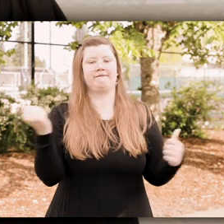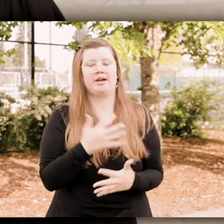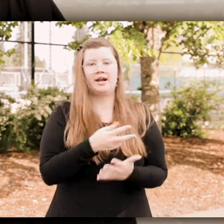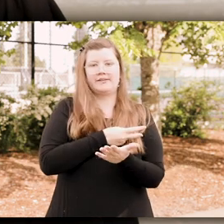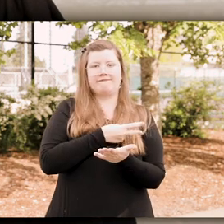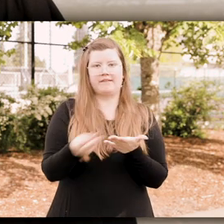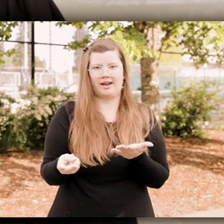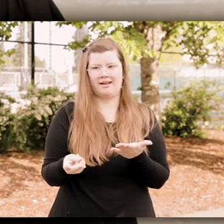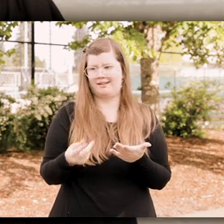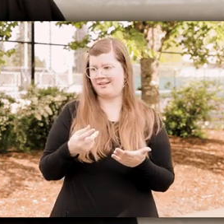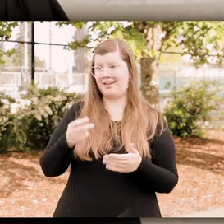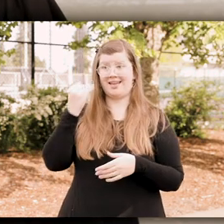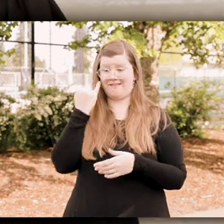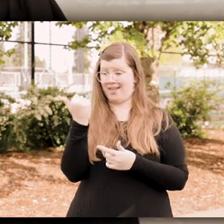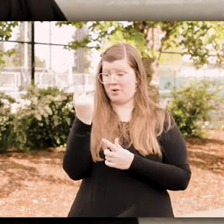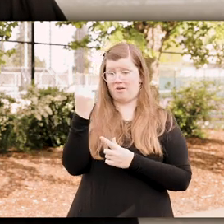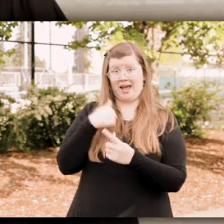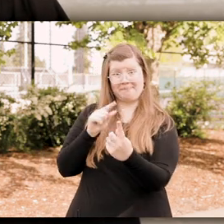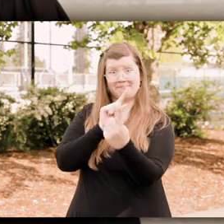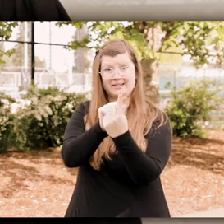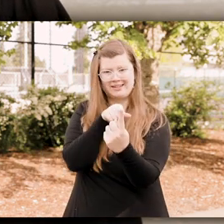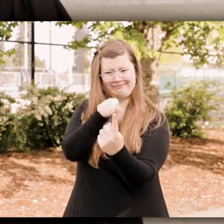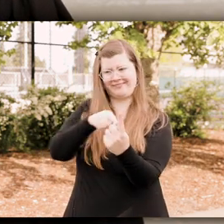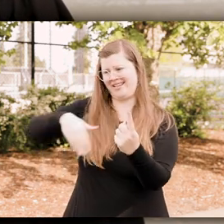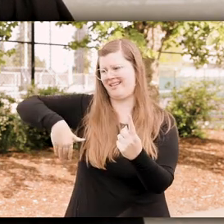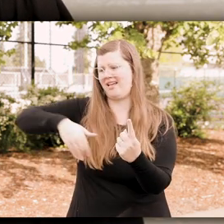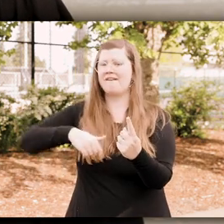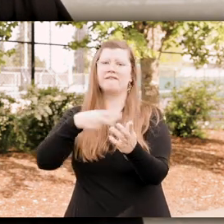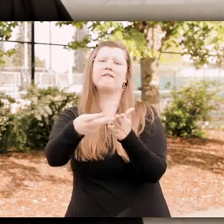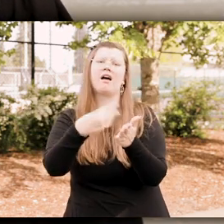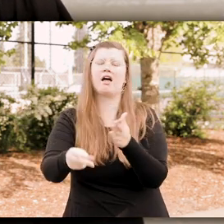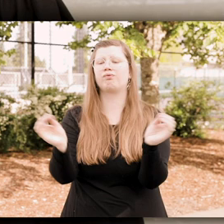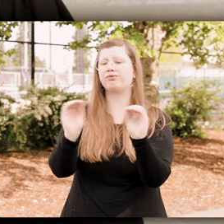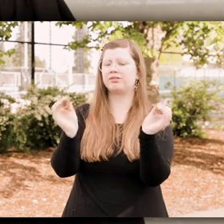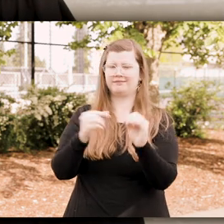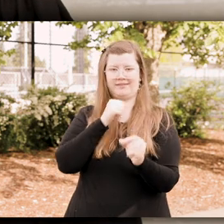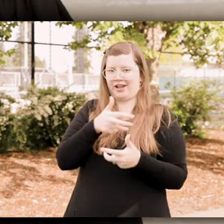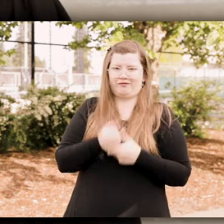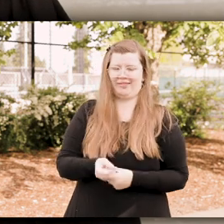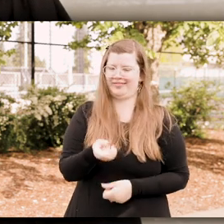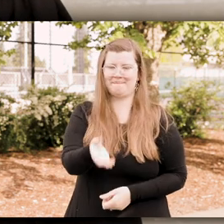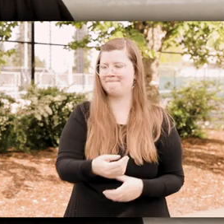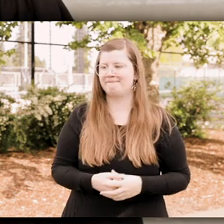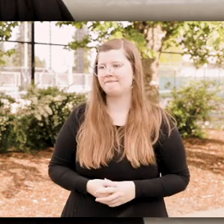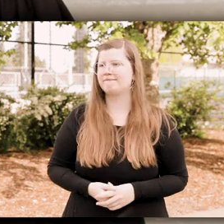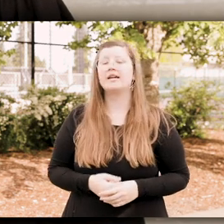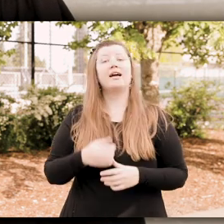is no older person that you know that hasn't failed at something, or many things, many